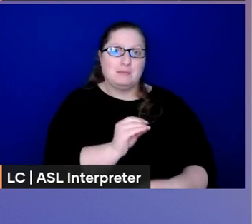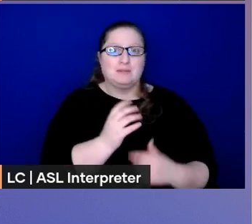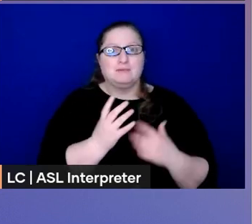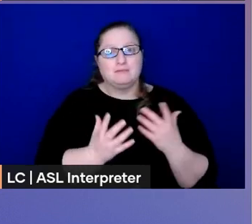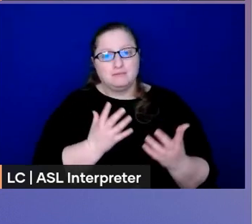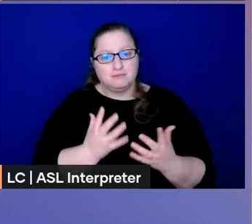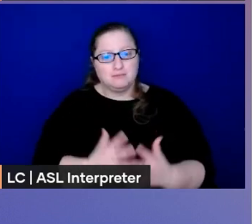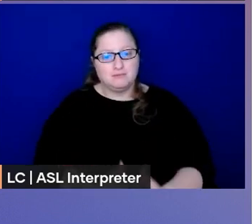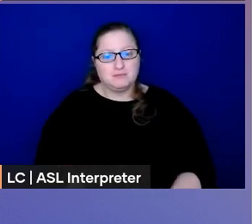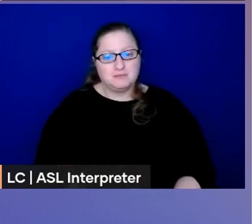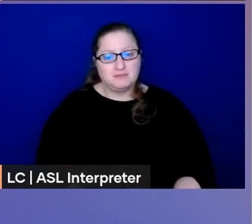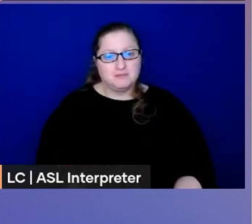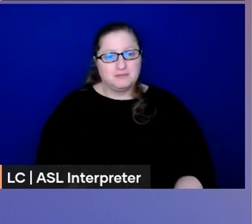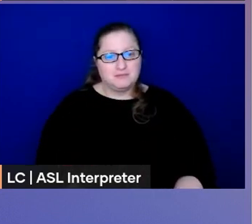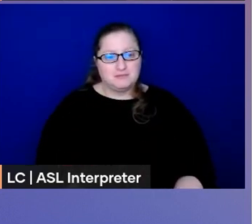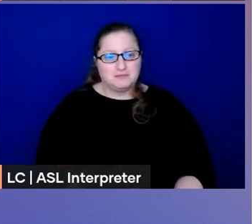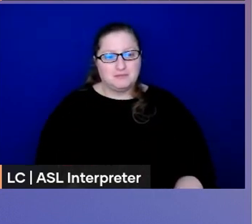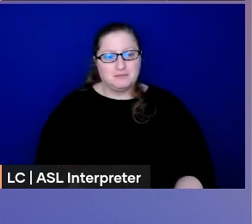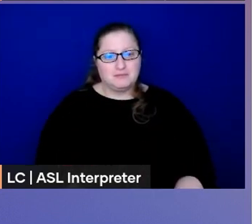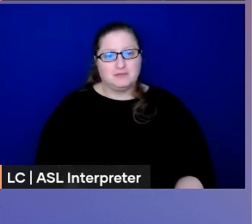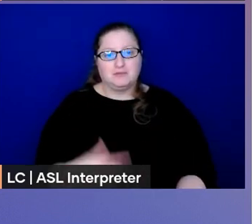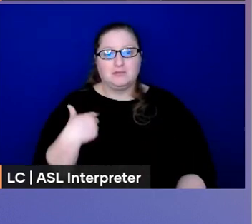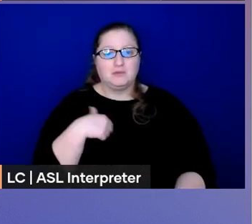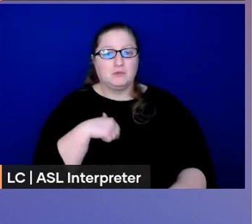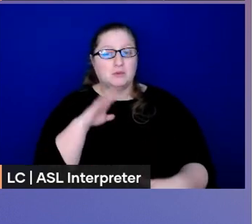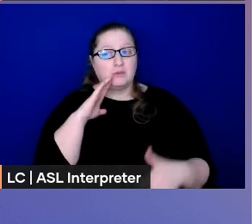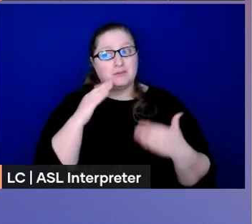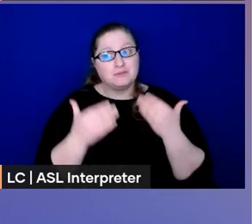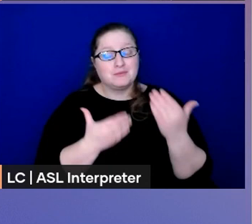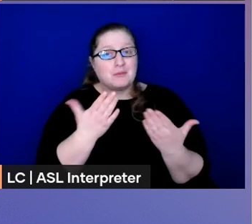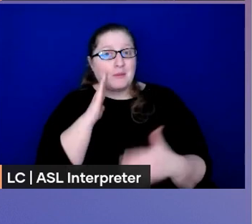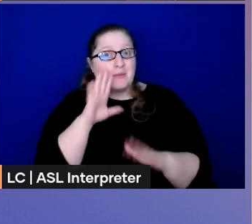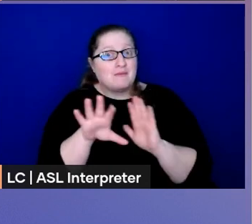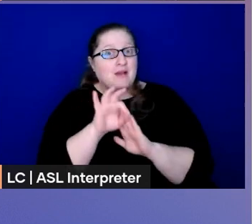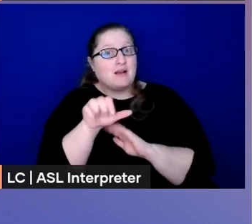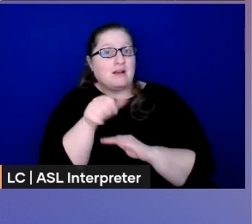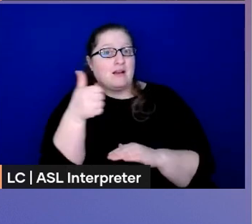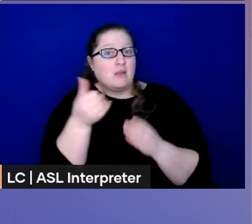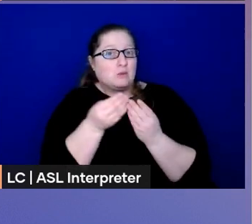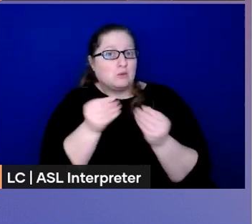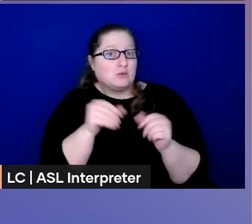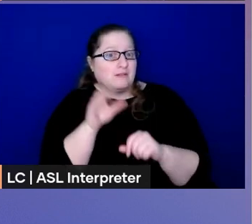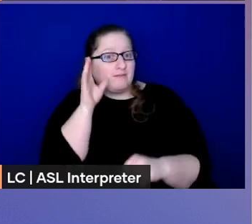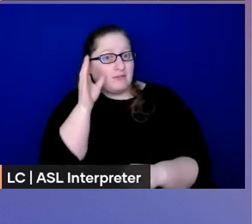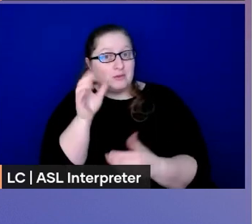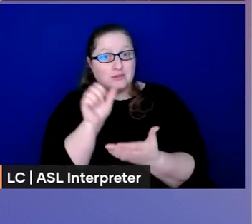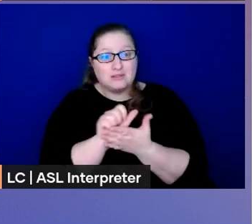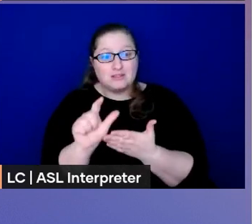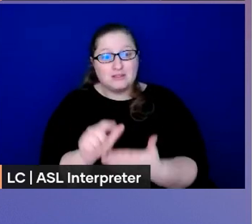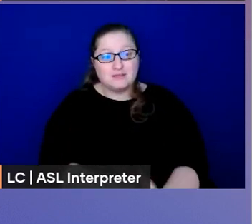yeah, and so as we go along, maybe we find another solution, and that's really it. Yeah.